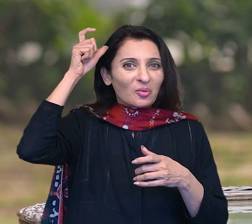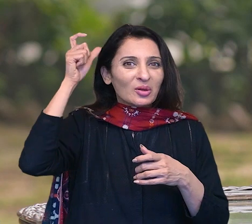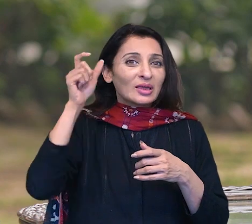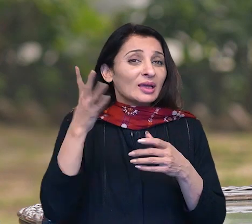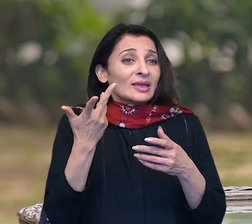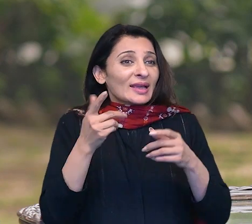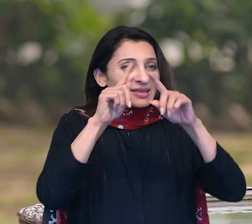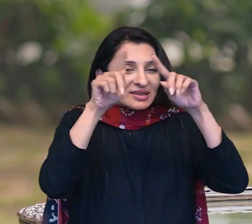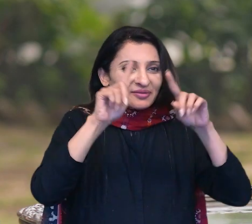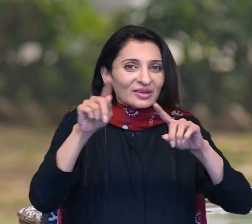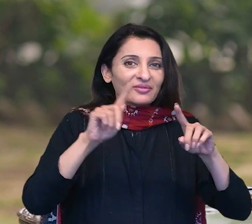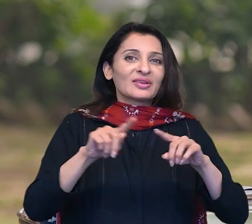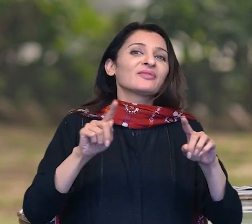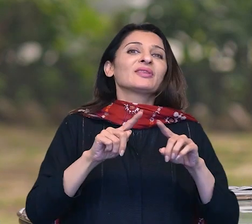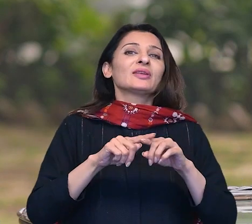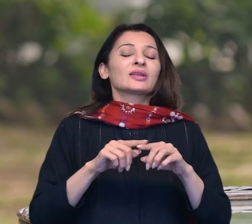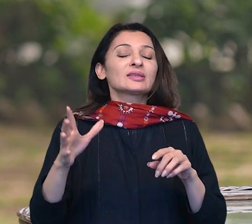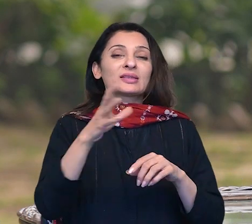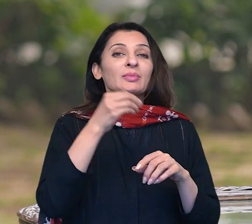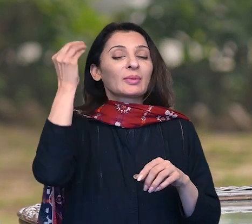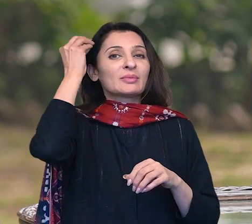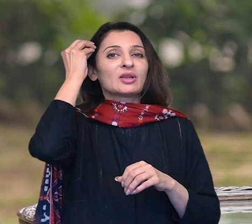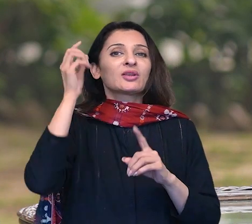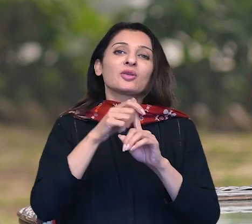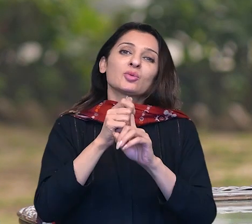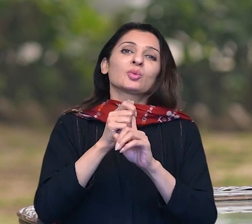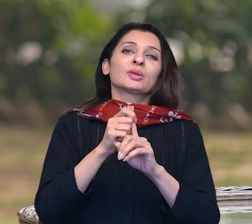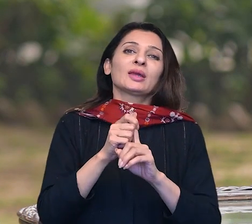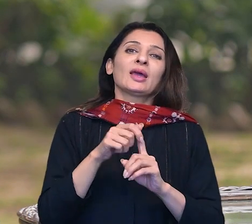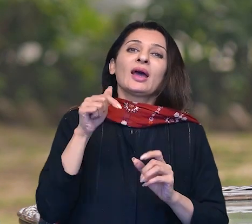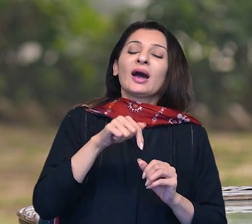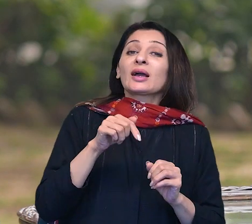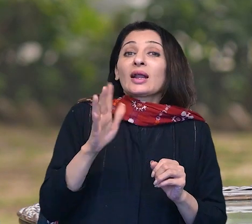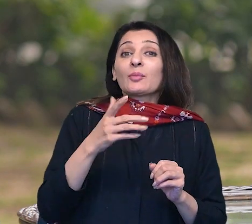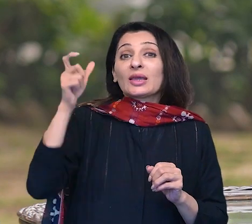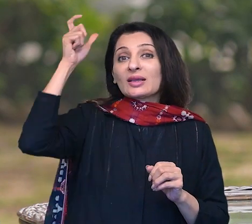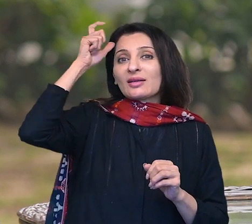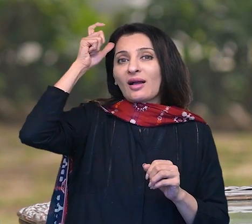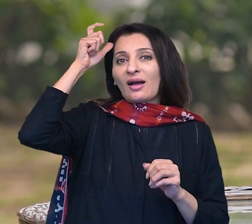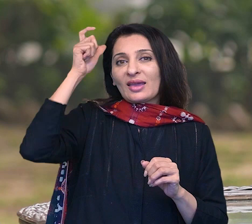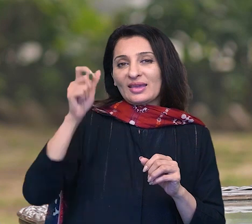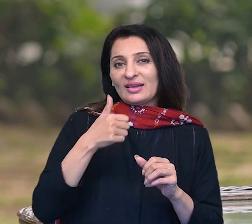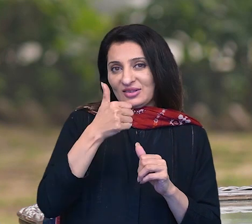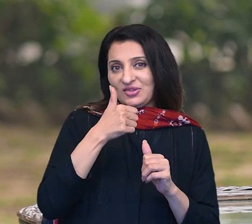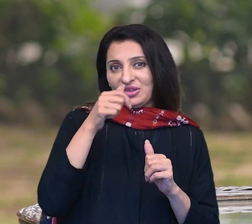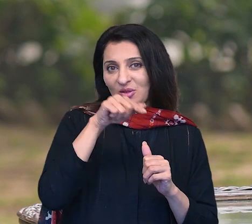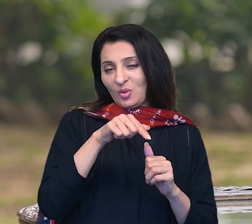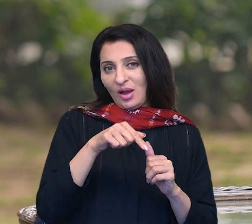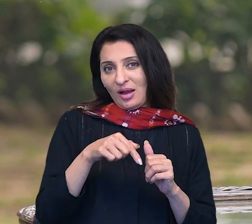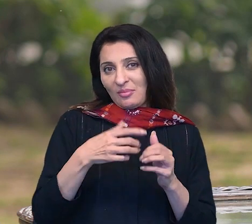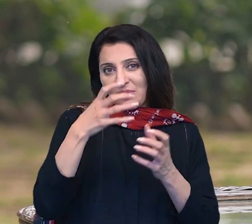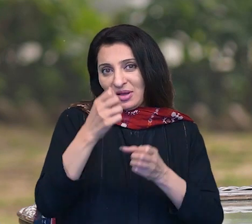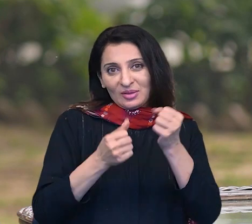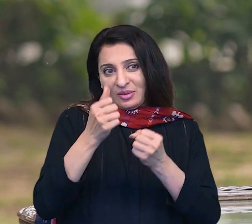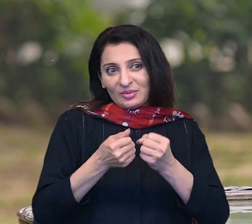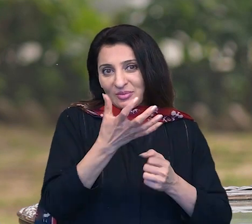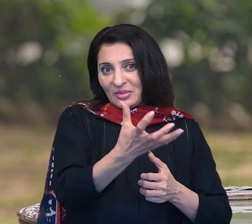that genetics and feeding is really important in dairy farm. To run a dairy